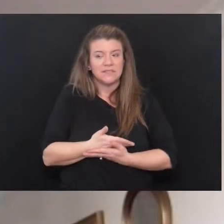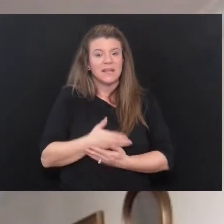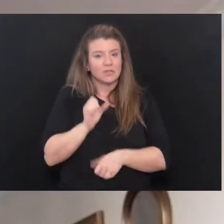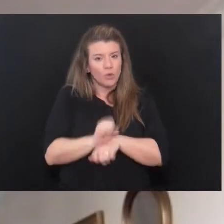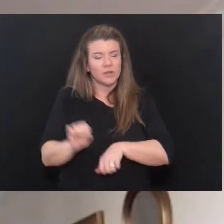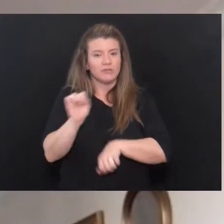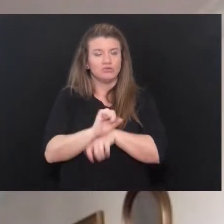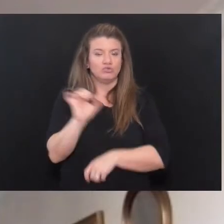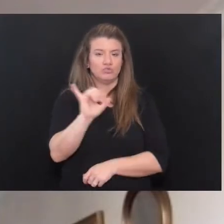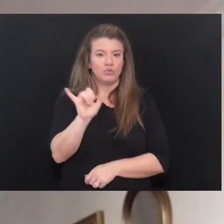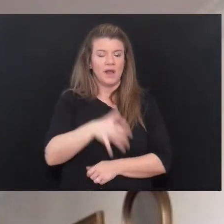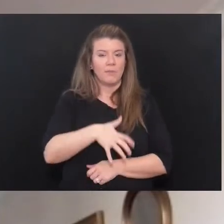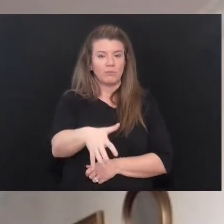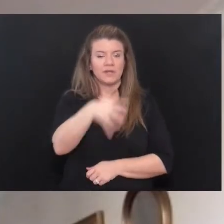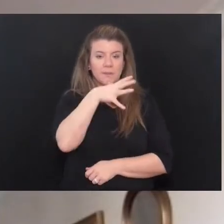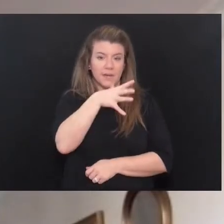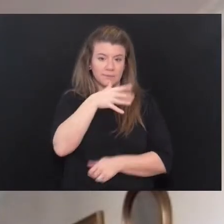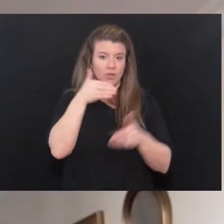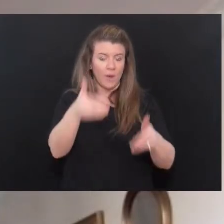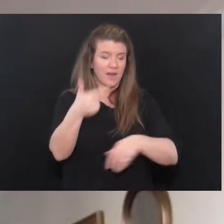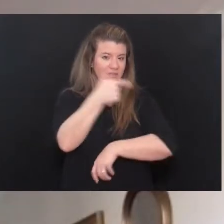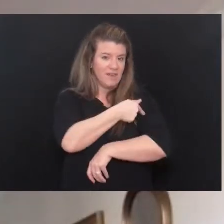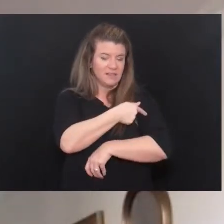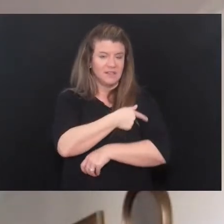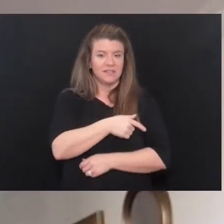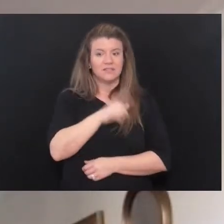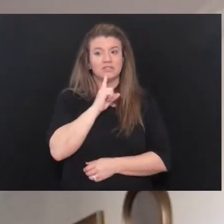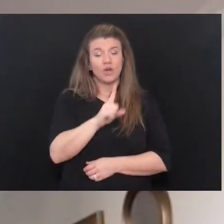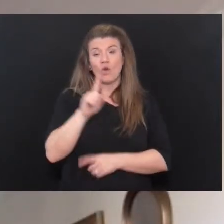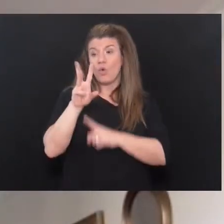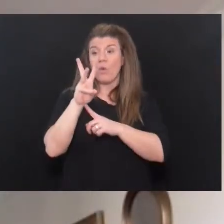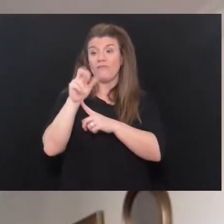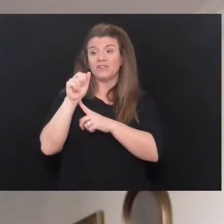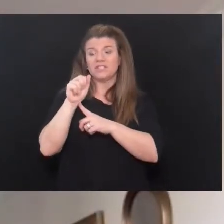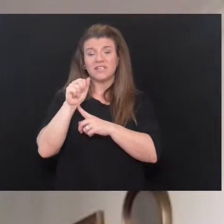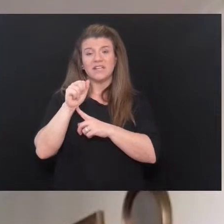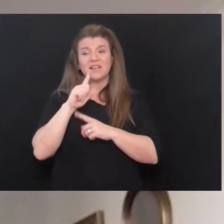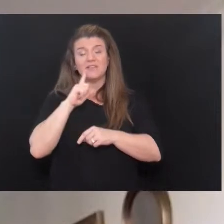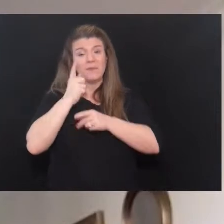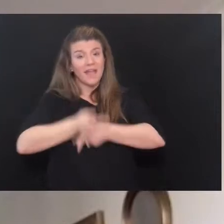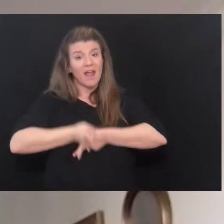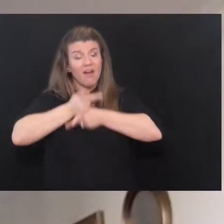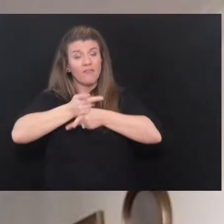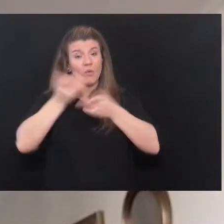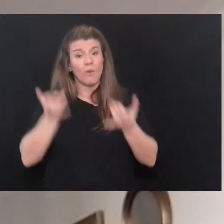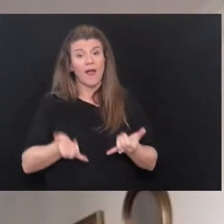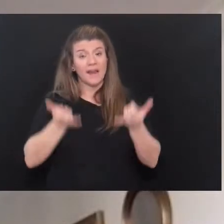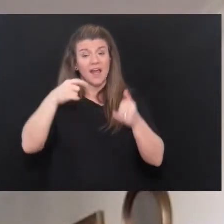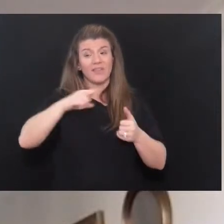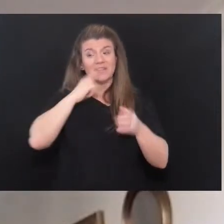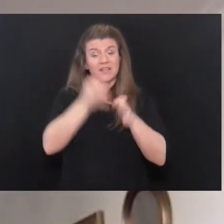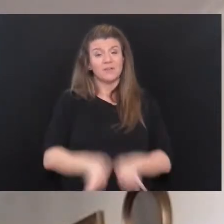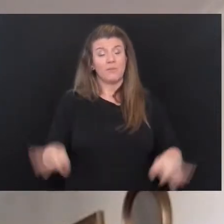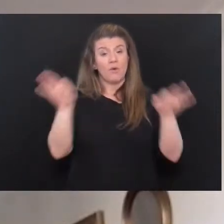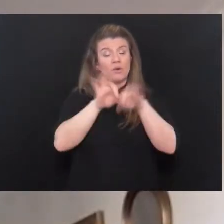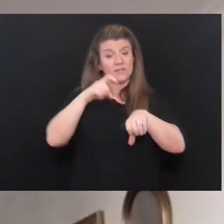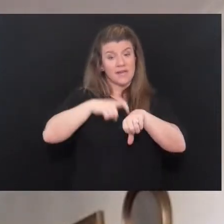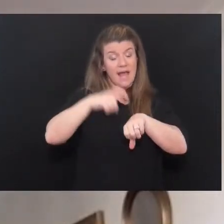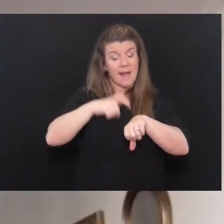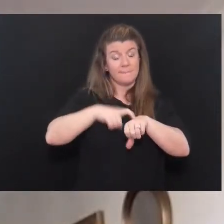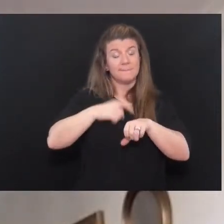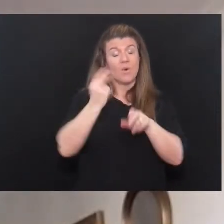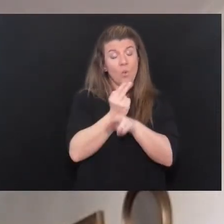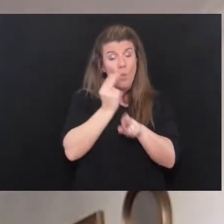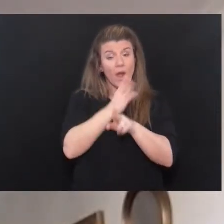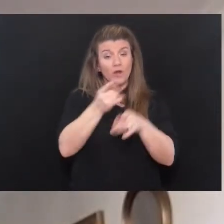work in pregnant moms that get vaccinated. So West Virginia, be very cautious right now. This is a critical time for us. Please wear your mask